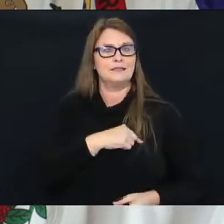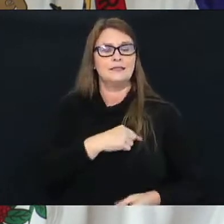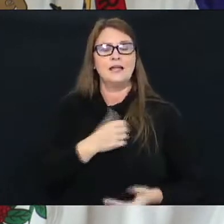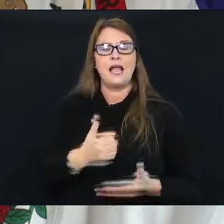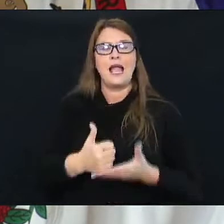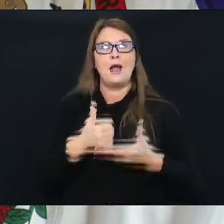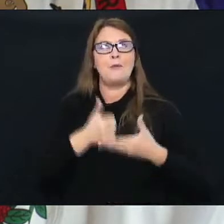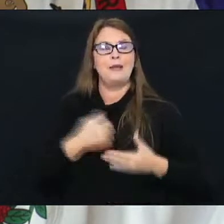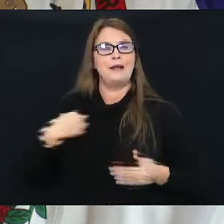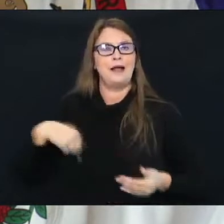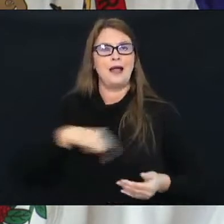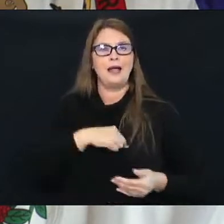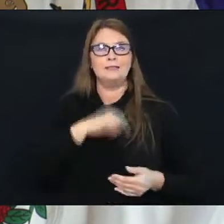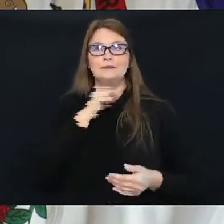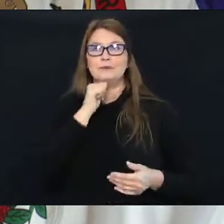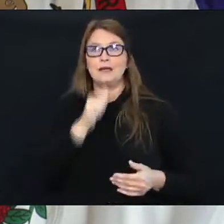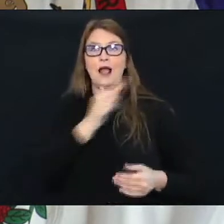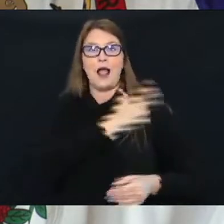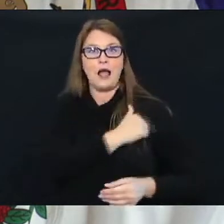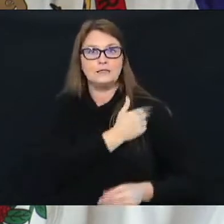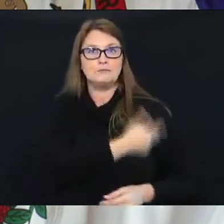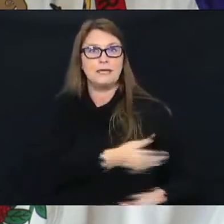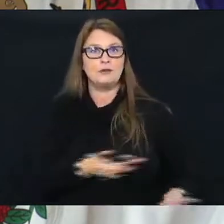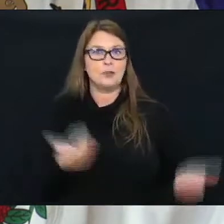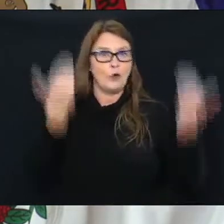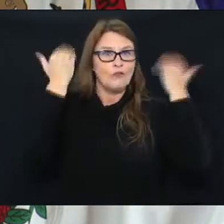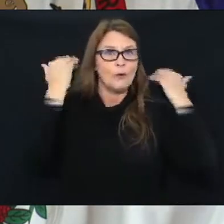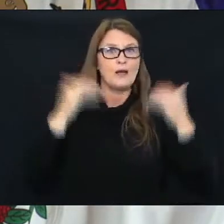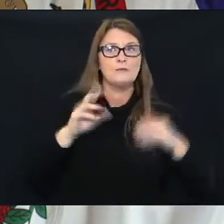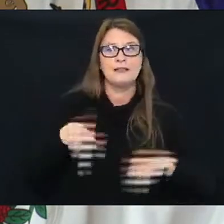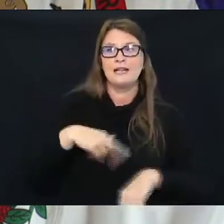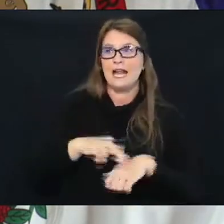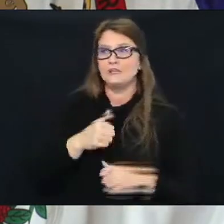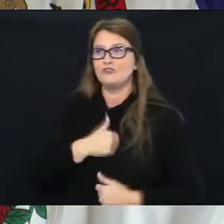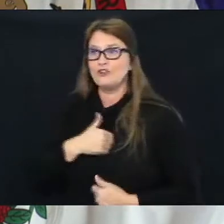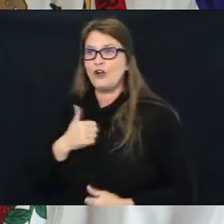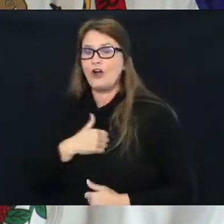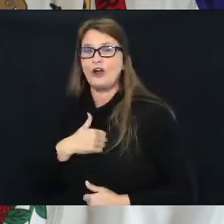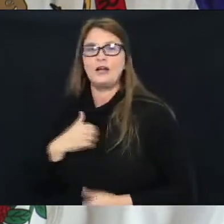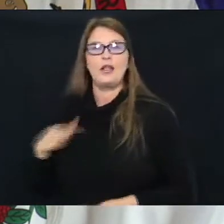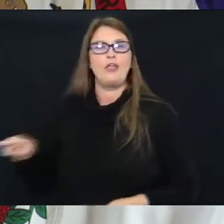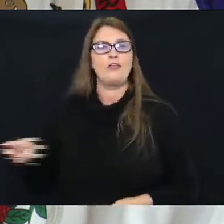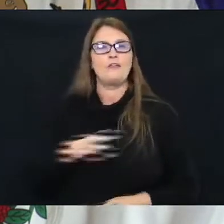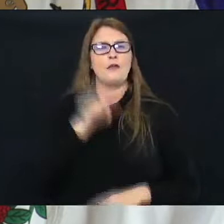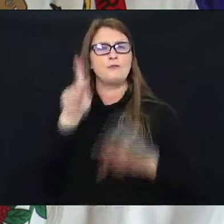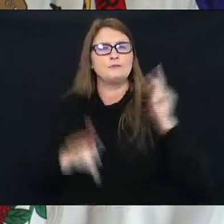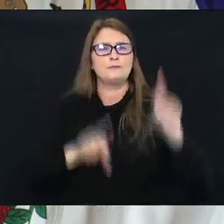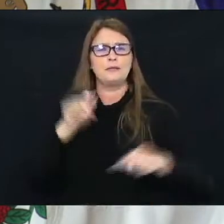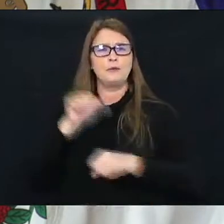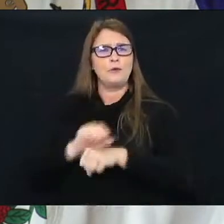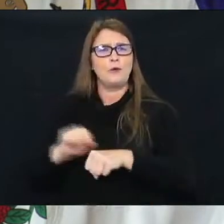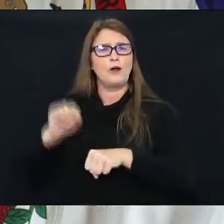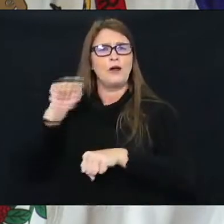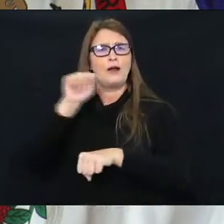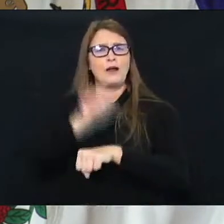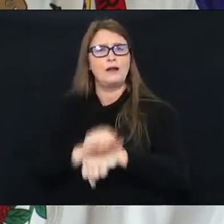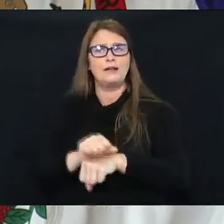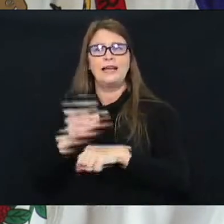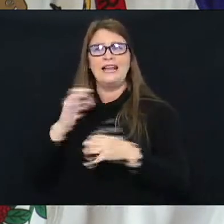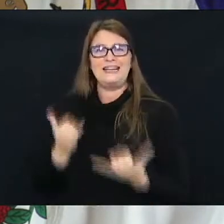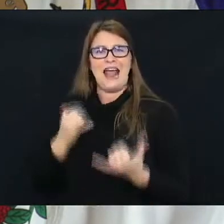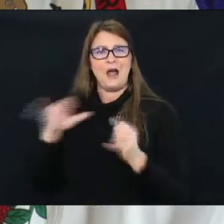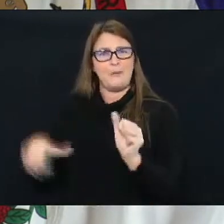helping us to not get overloaded at our hospitals. You're helping the National Guard because these folks work so hard, and now they're having to back up